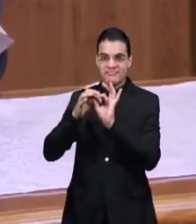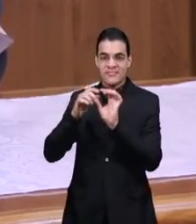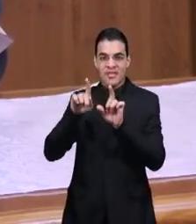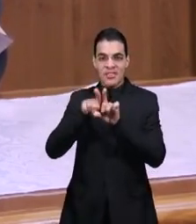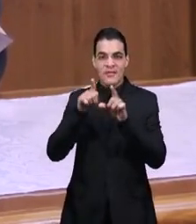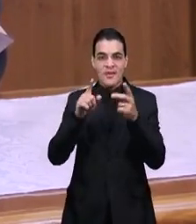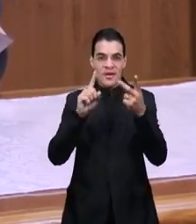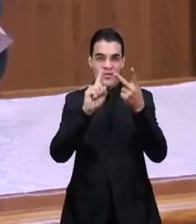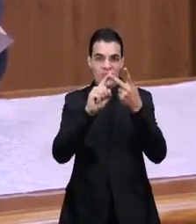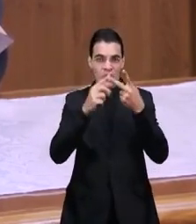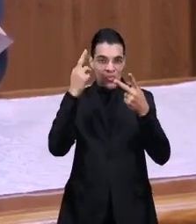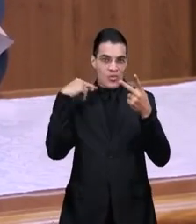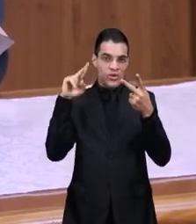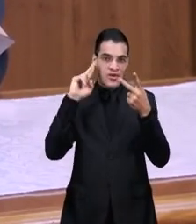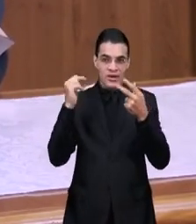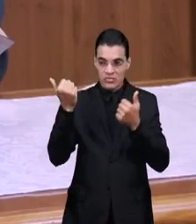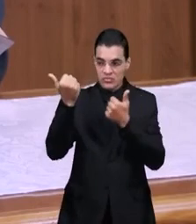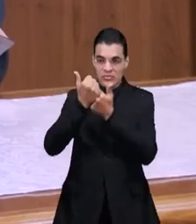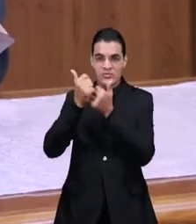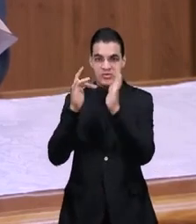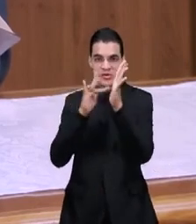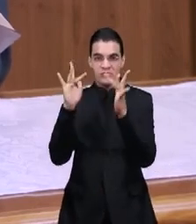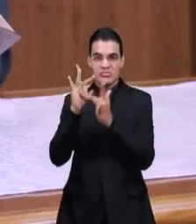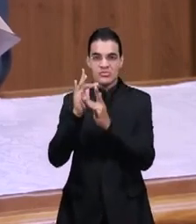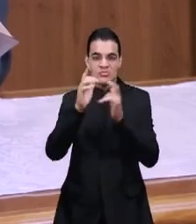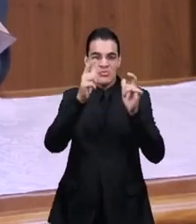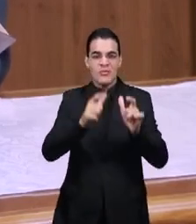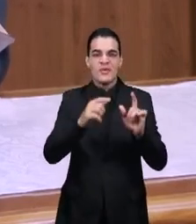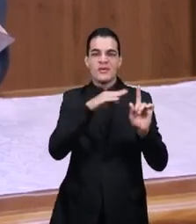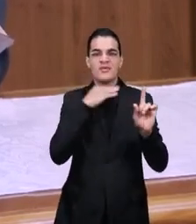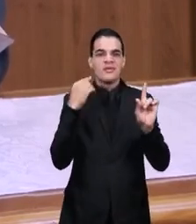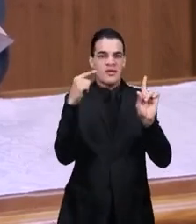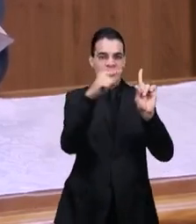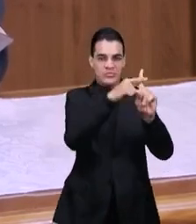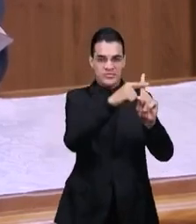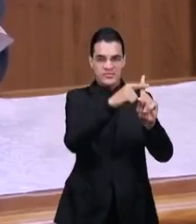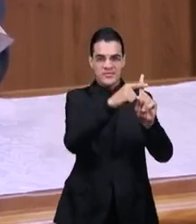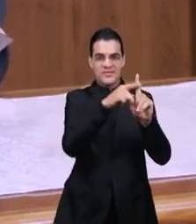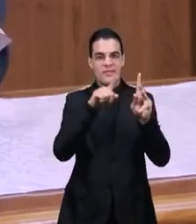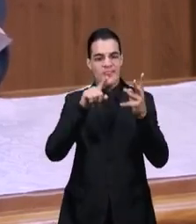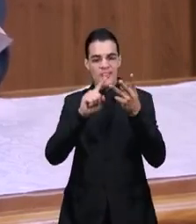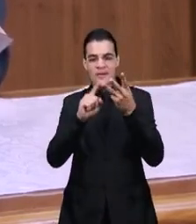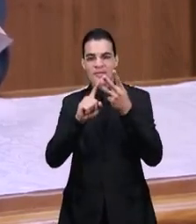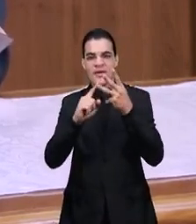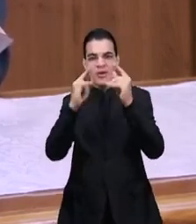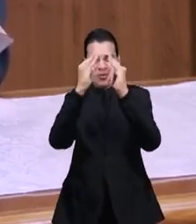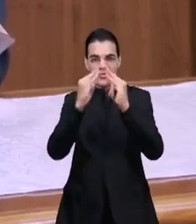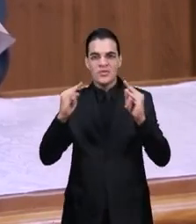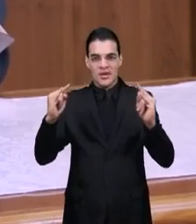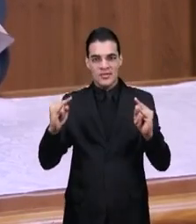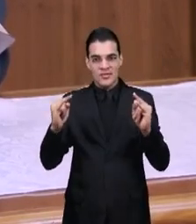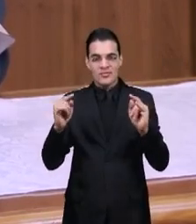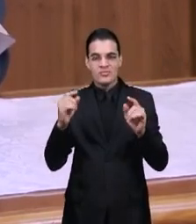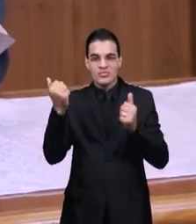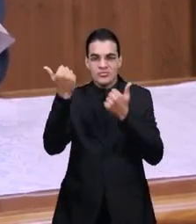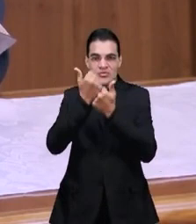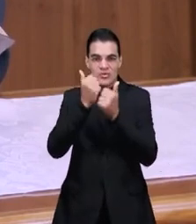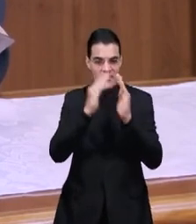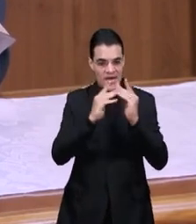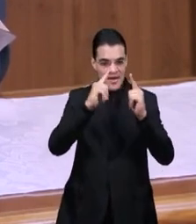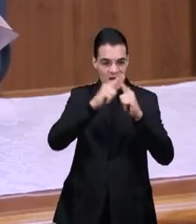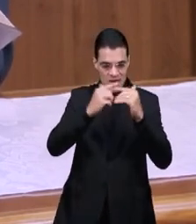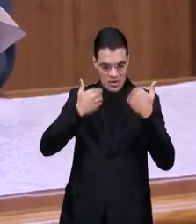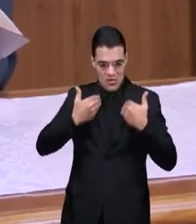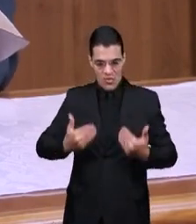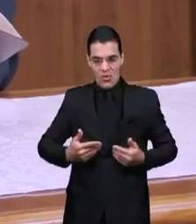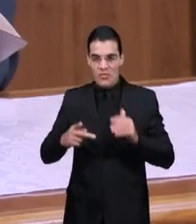sacrifice of the Lord Jesus on the cross. And we also see the temple substituted as the church is the body of Christ. And we are the temple of the Holy